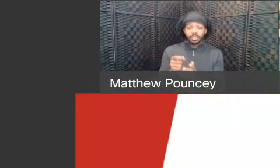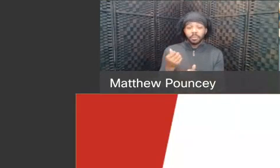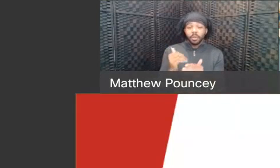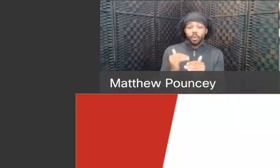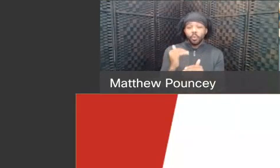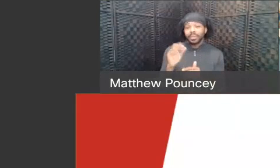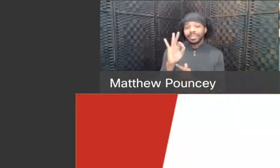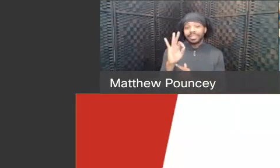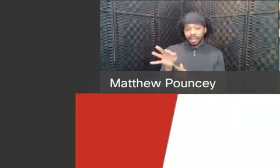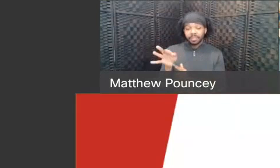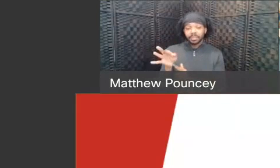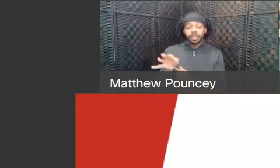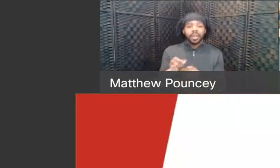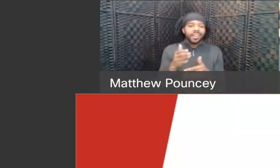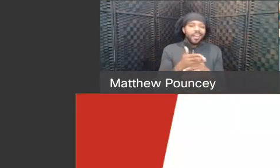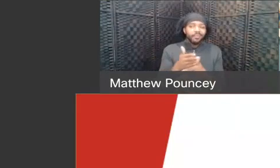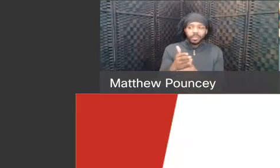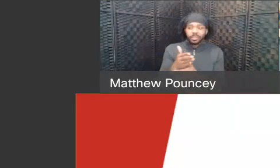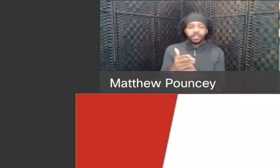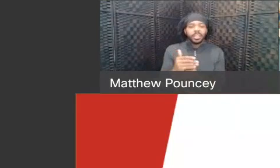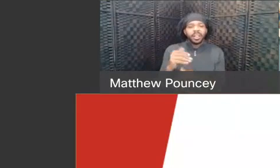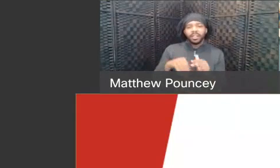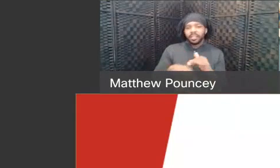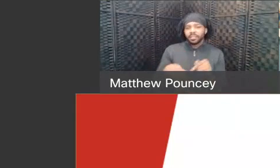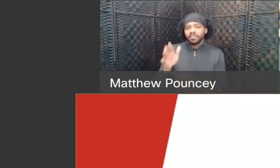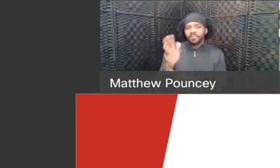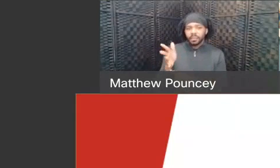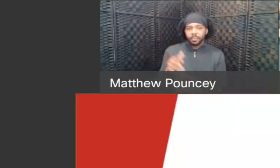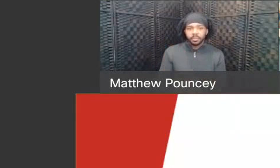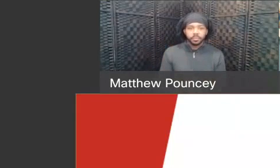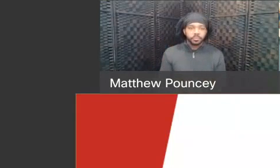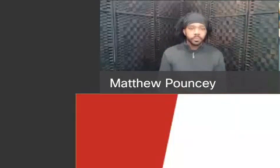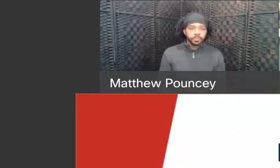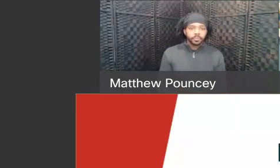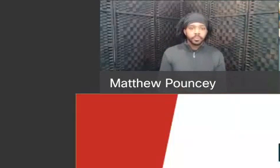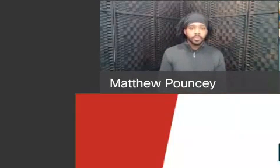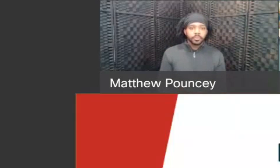minutes. The average video is less than 5 minutes long.